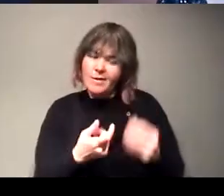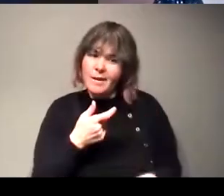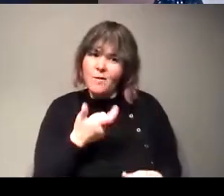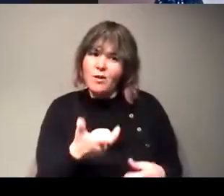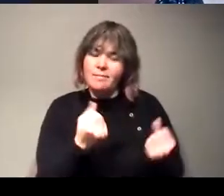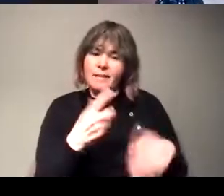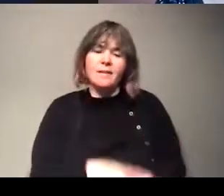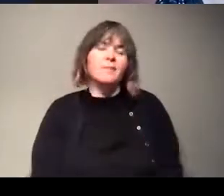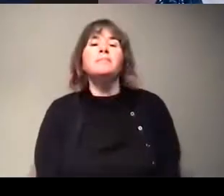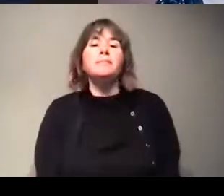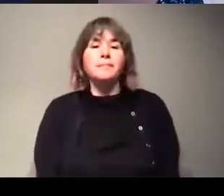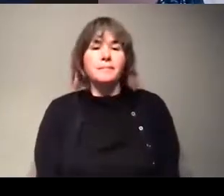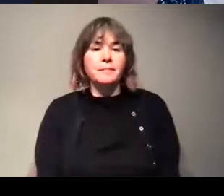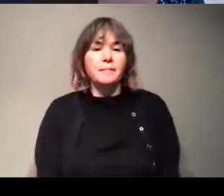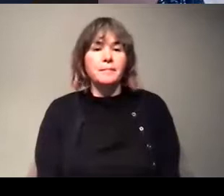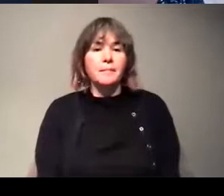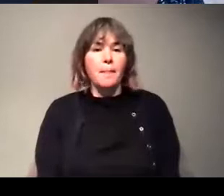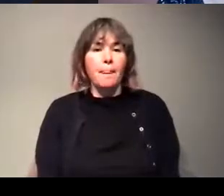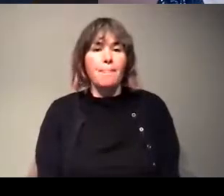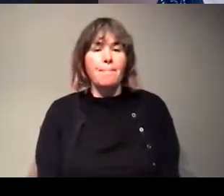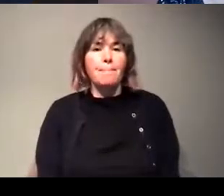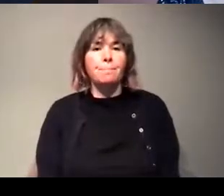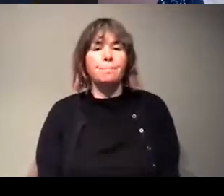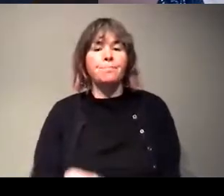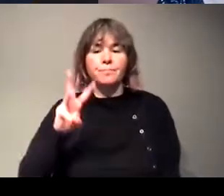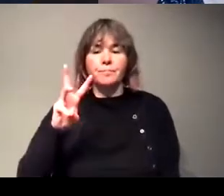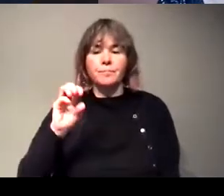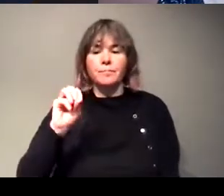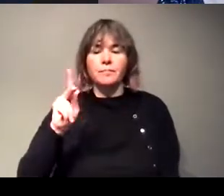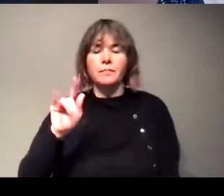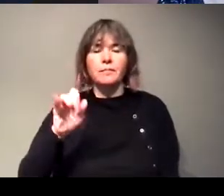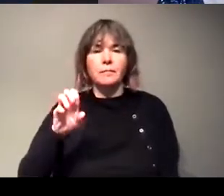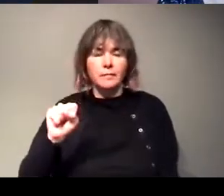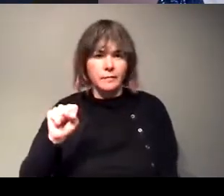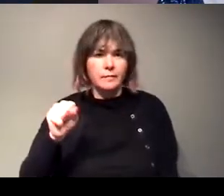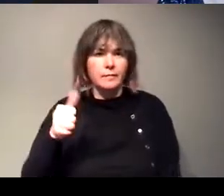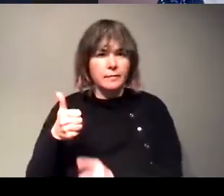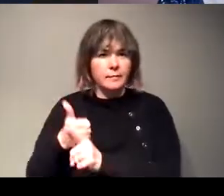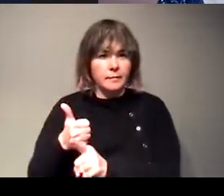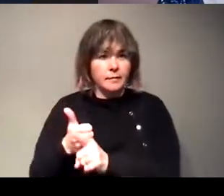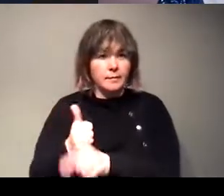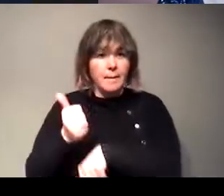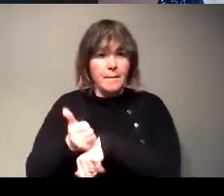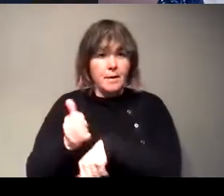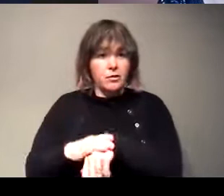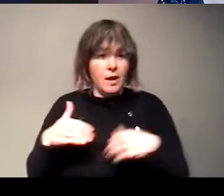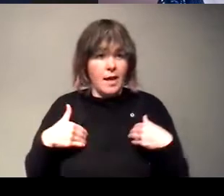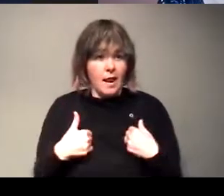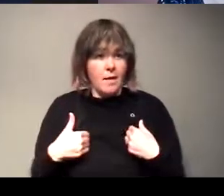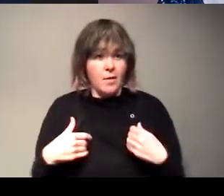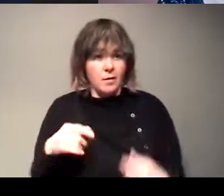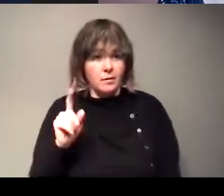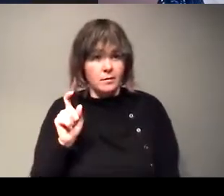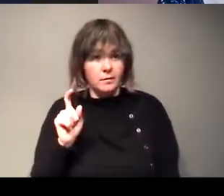okay, so our Wookiees, Colby, grade 4, asks, are Wookiees based on an animal? And if